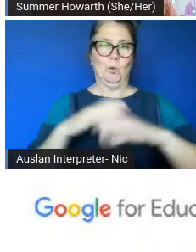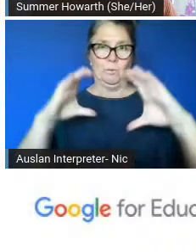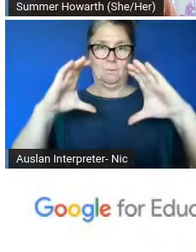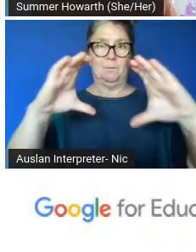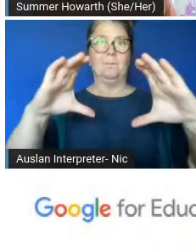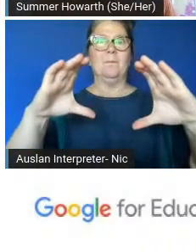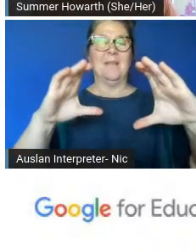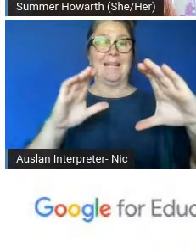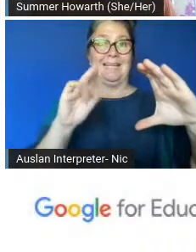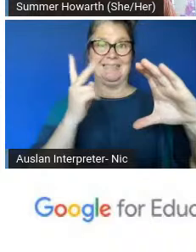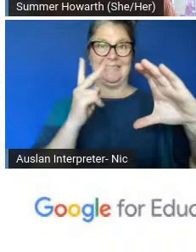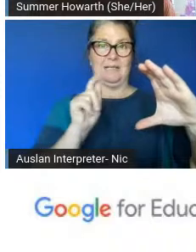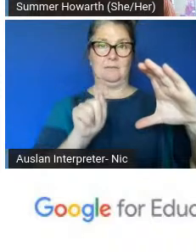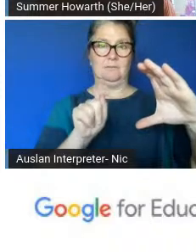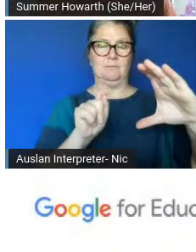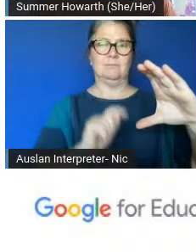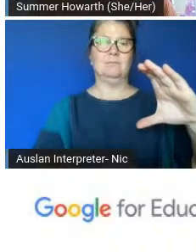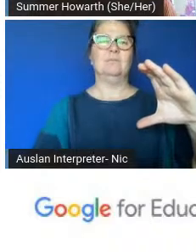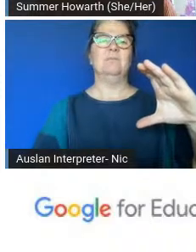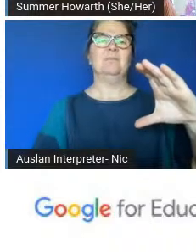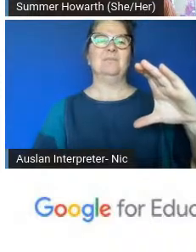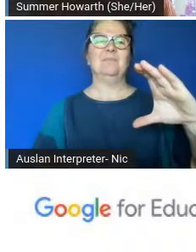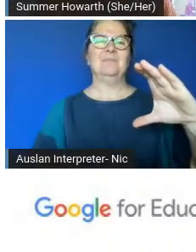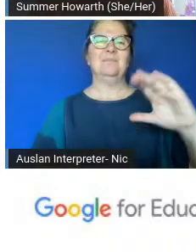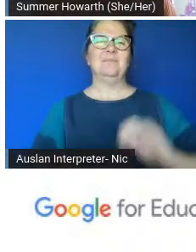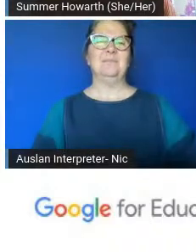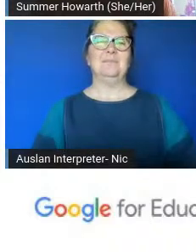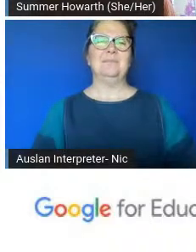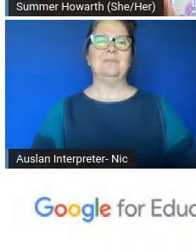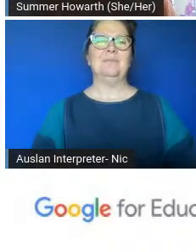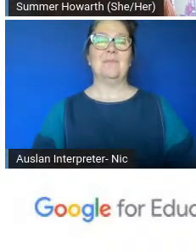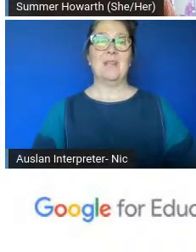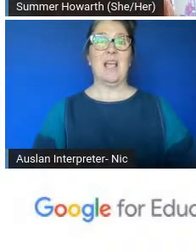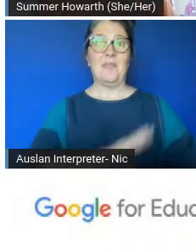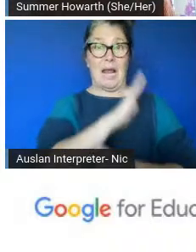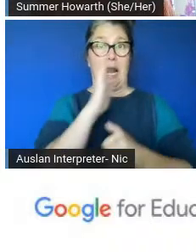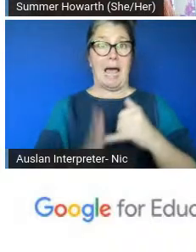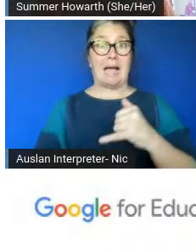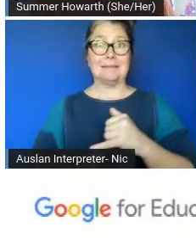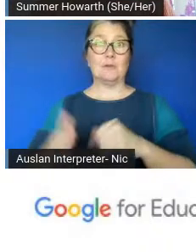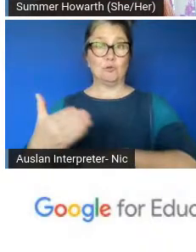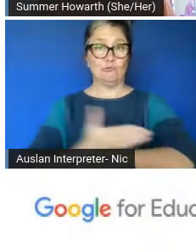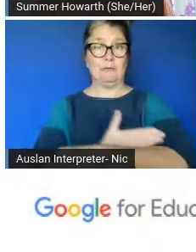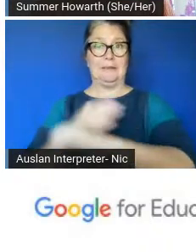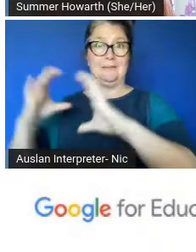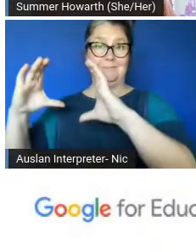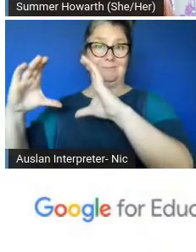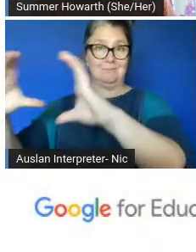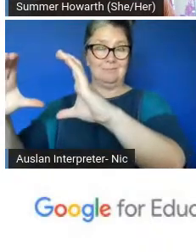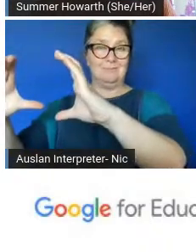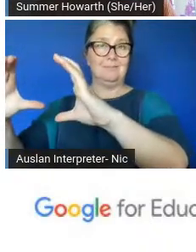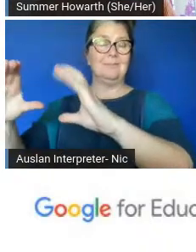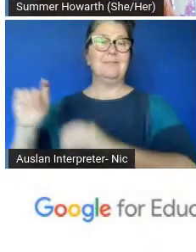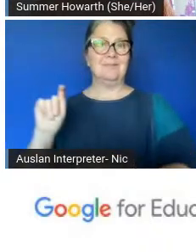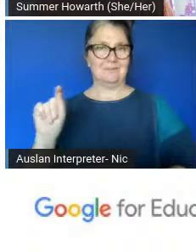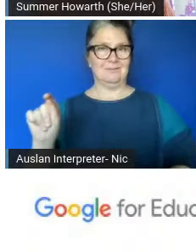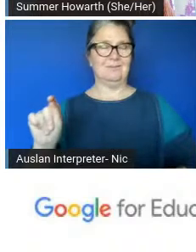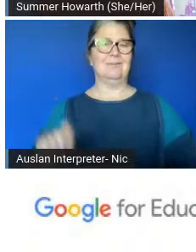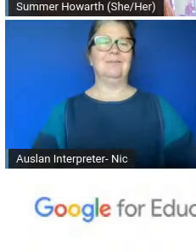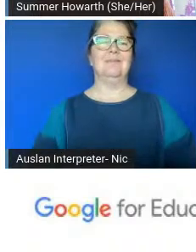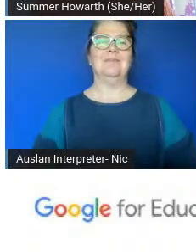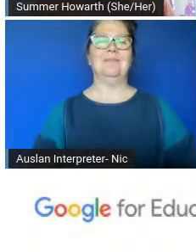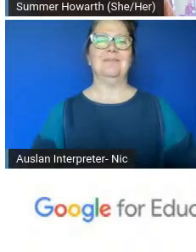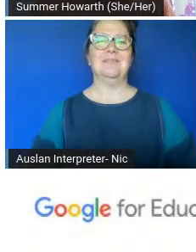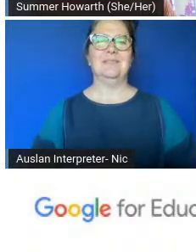second one, deep diving into instructional design through technology. And the final one, putting the learner at the heart of inquiry, so agency and learning growth, which has